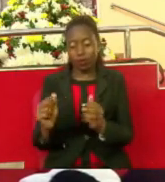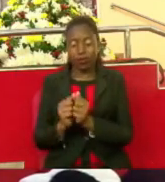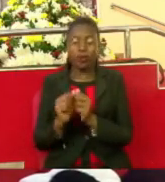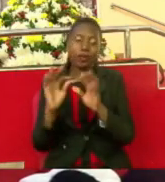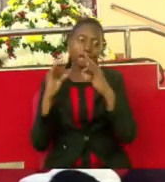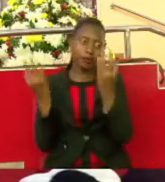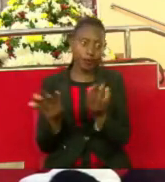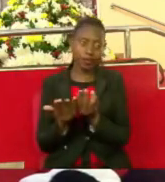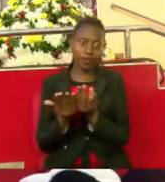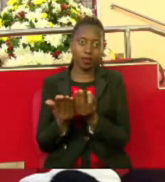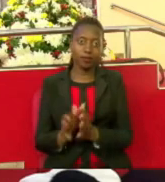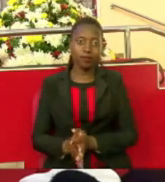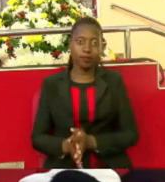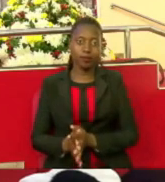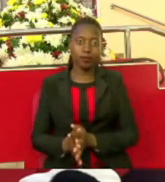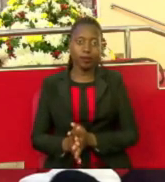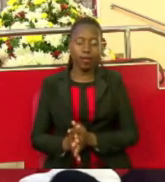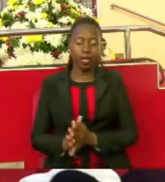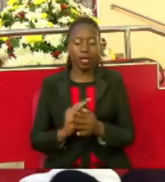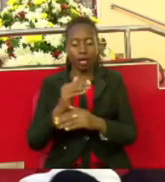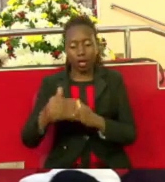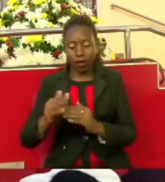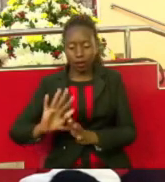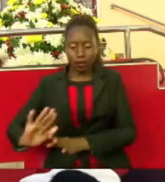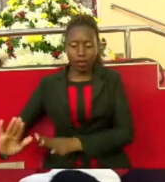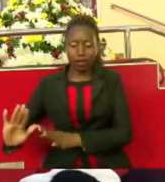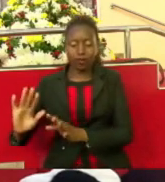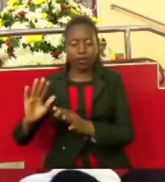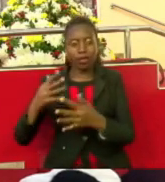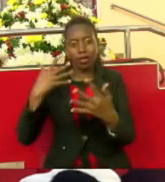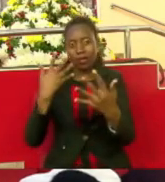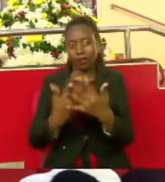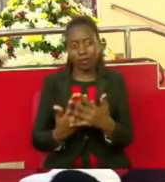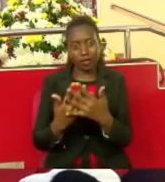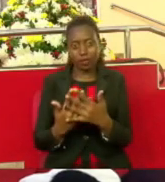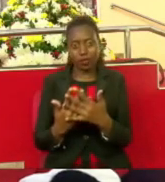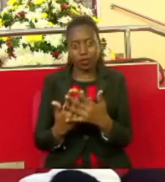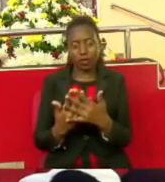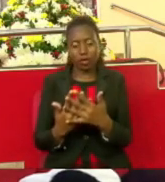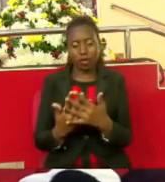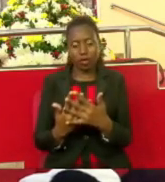That even after he left prison after 27 years of being away from his family,